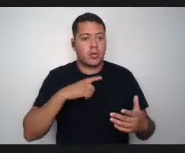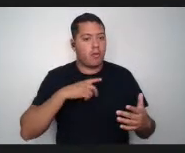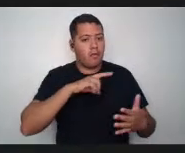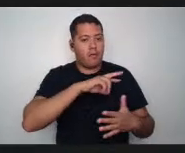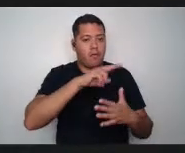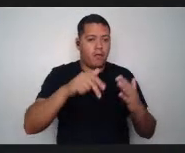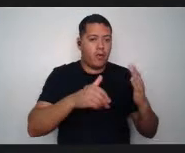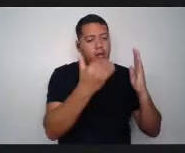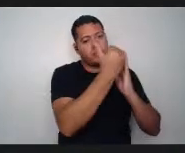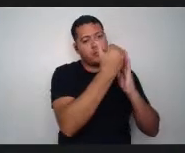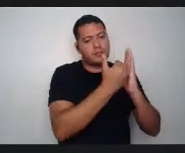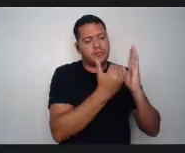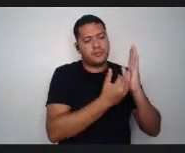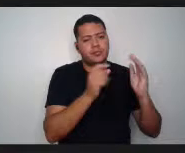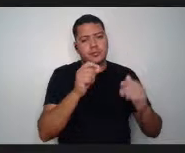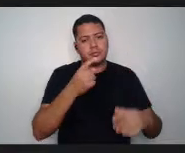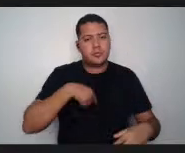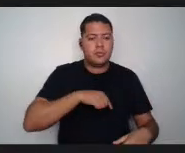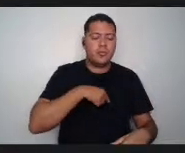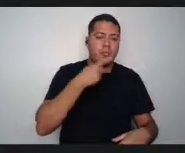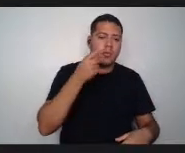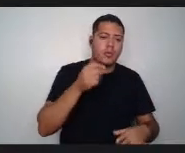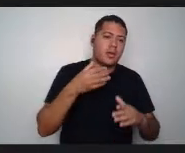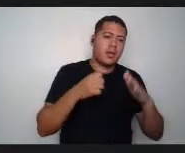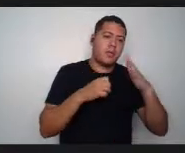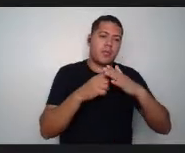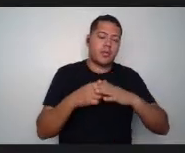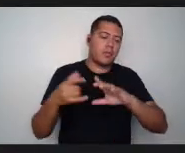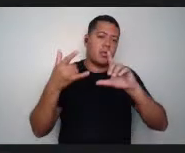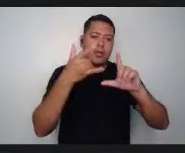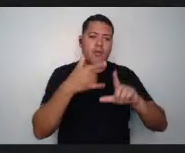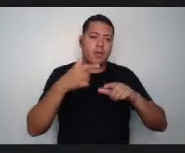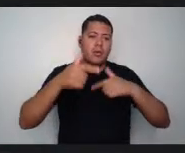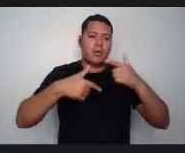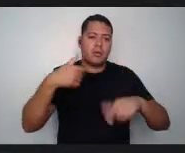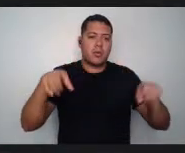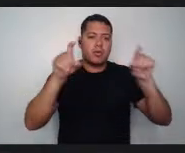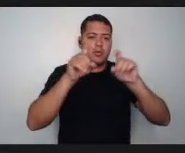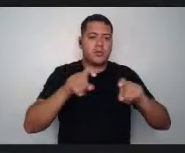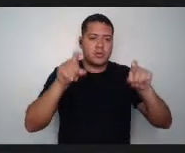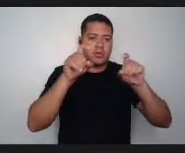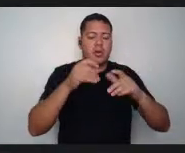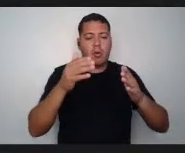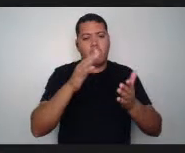Anyways, we have many models. We have what we call platform